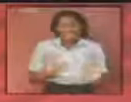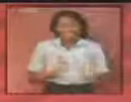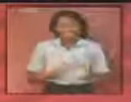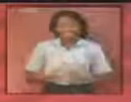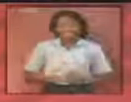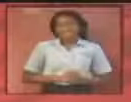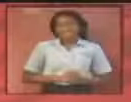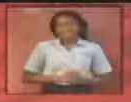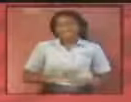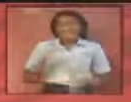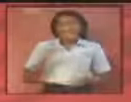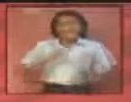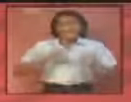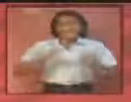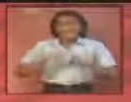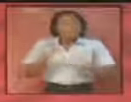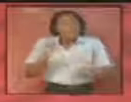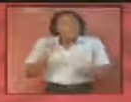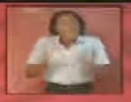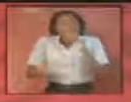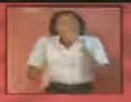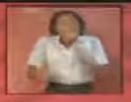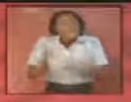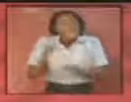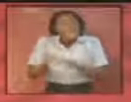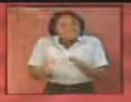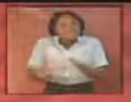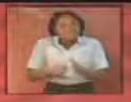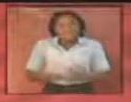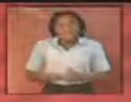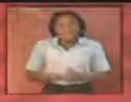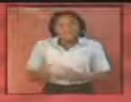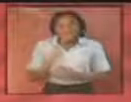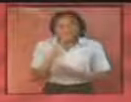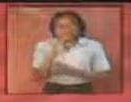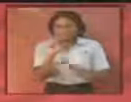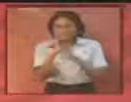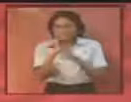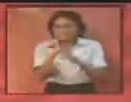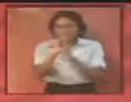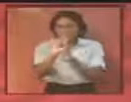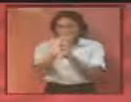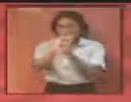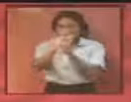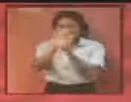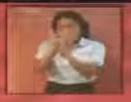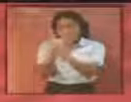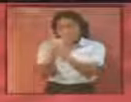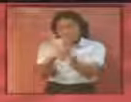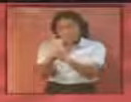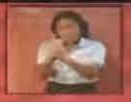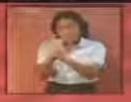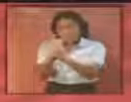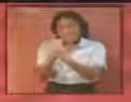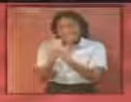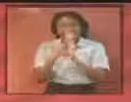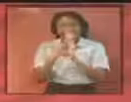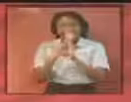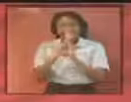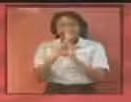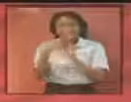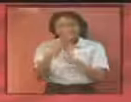the opponent that you train for, along comes a slightly different opponent, a variant like P1. This